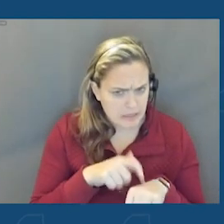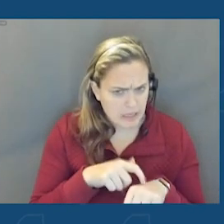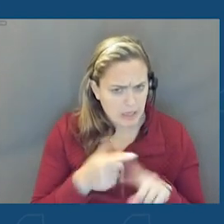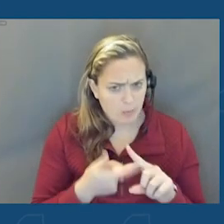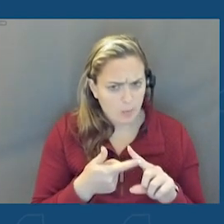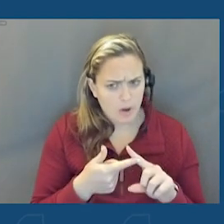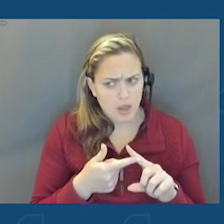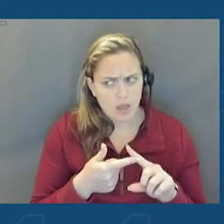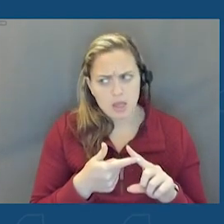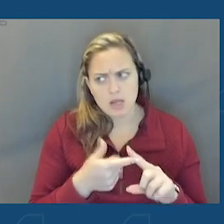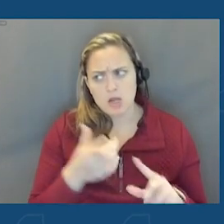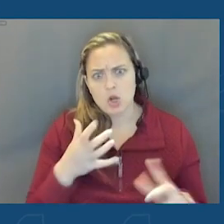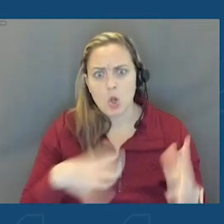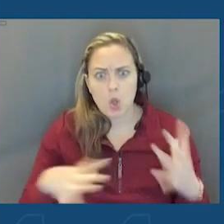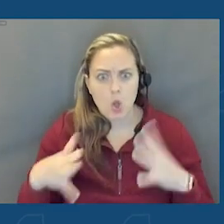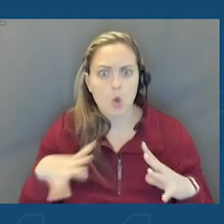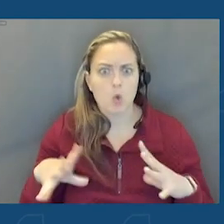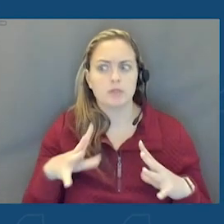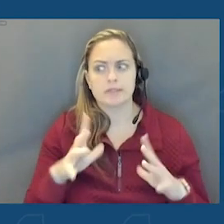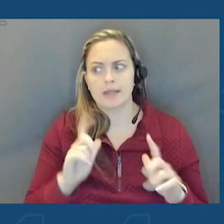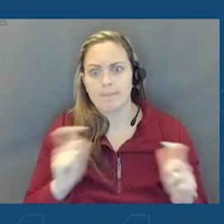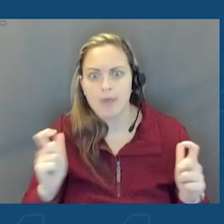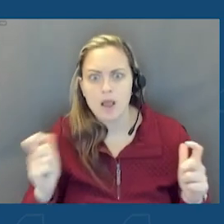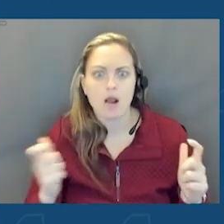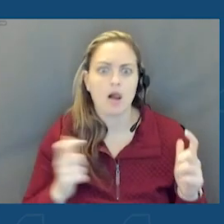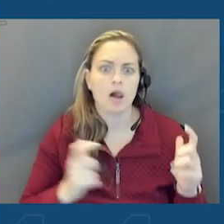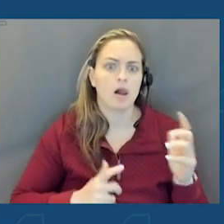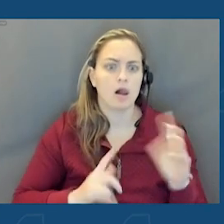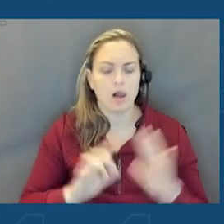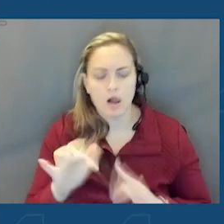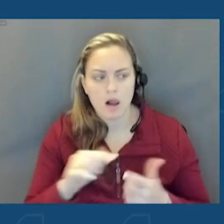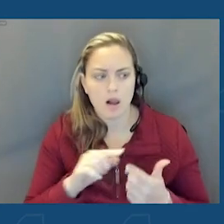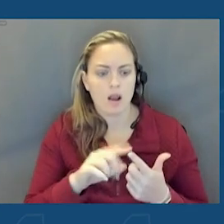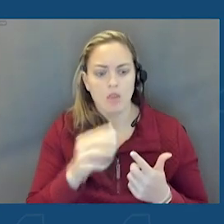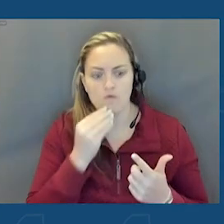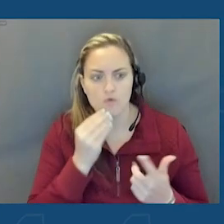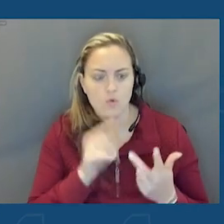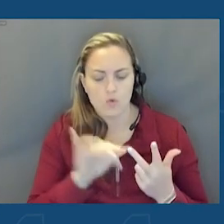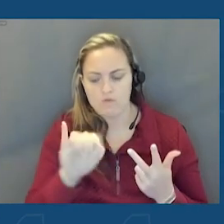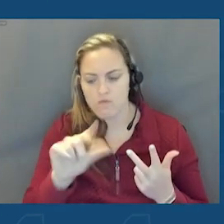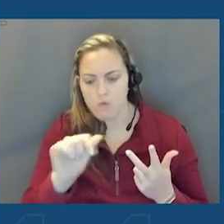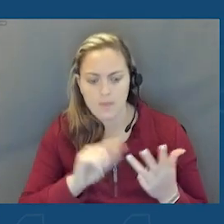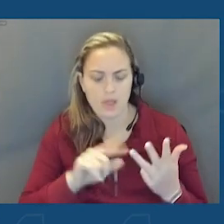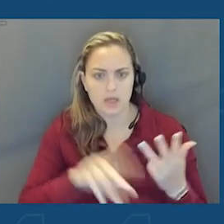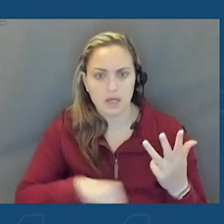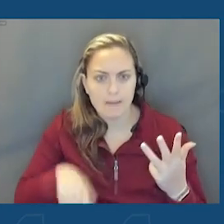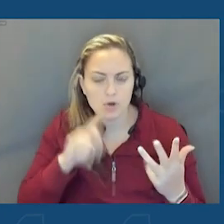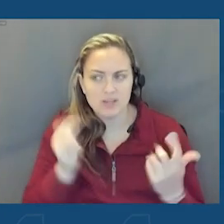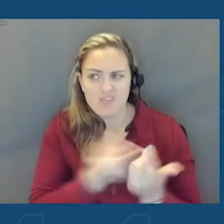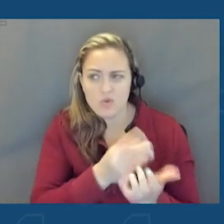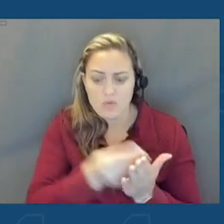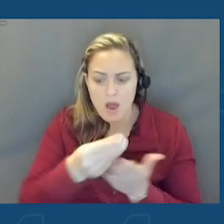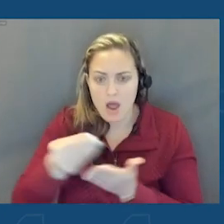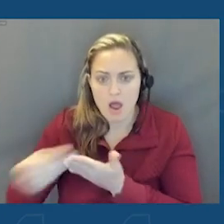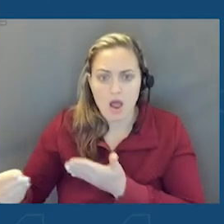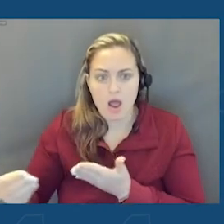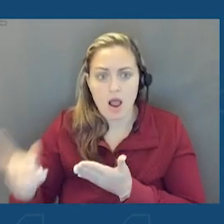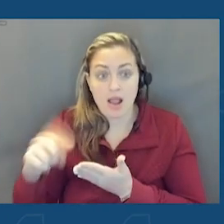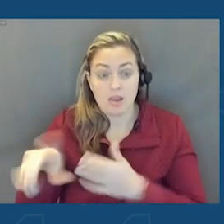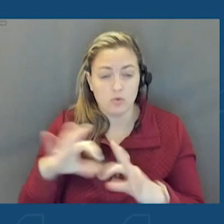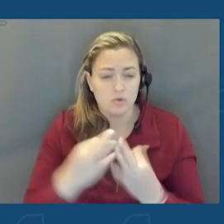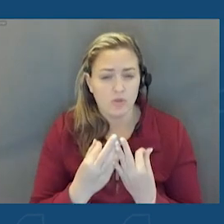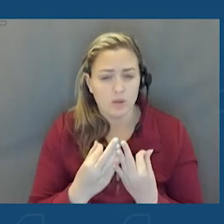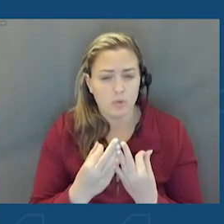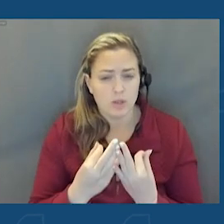their clothes every 6 months, the baby food, the formula, the diapers, everything you have to buy, and those families were